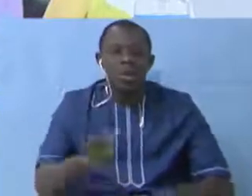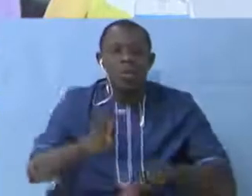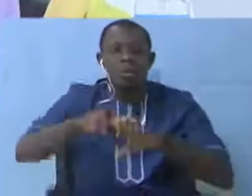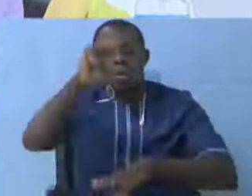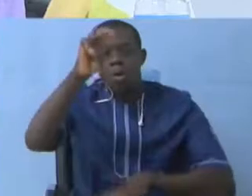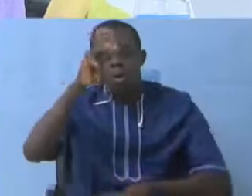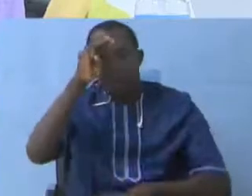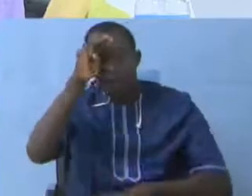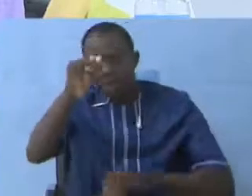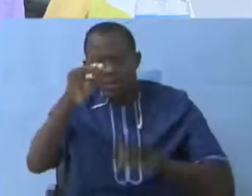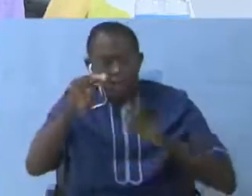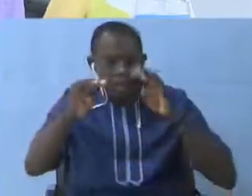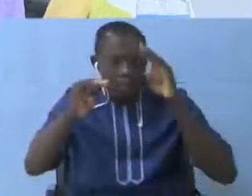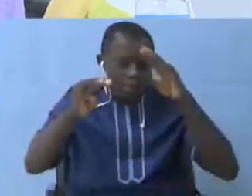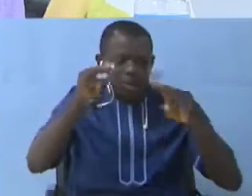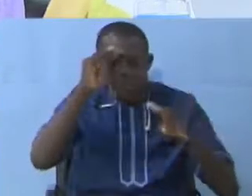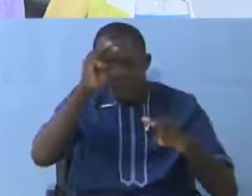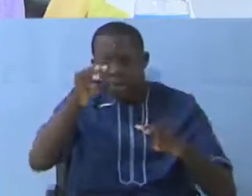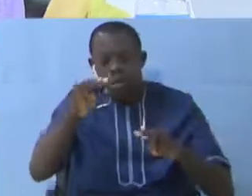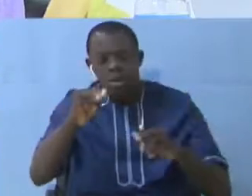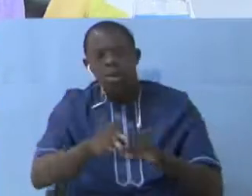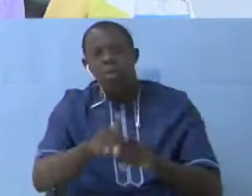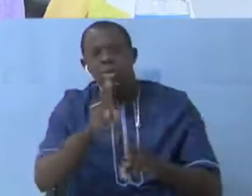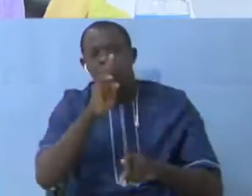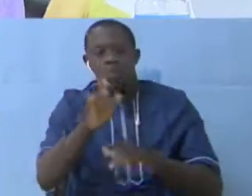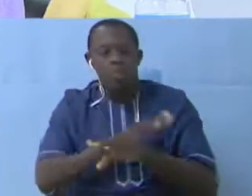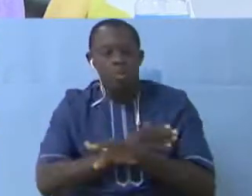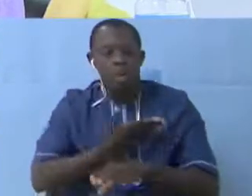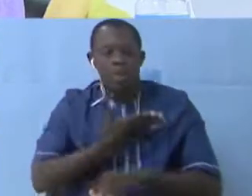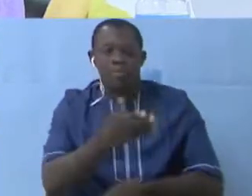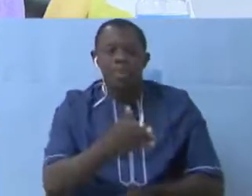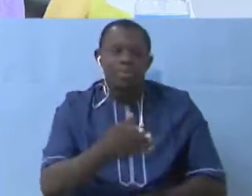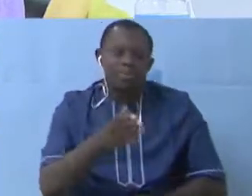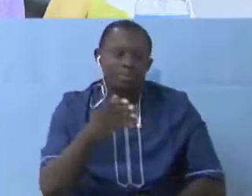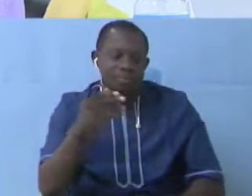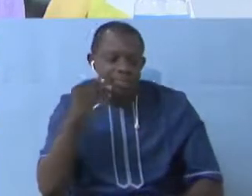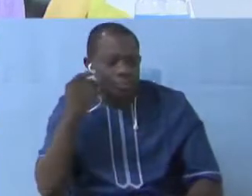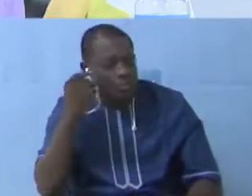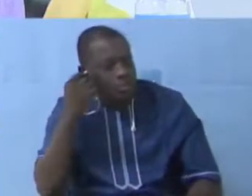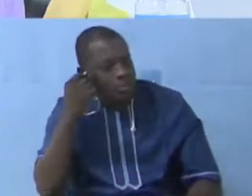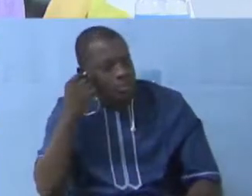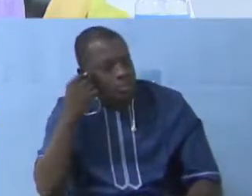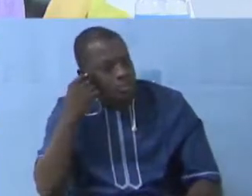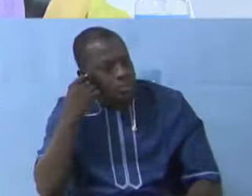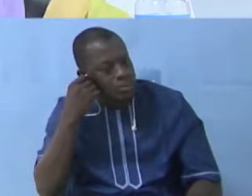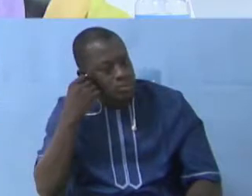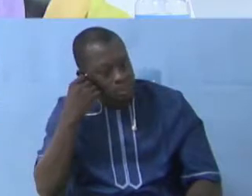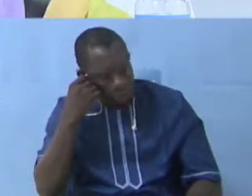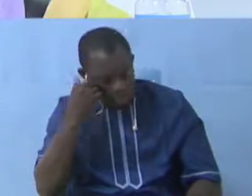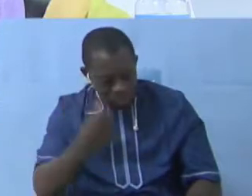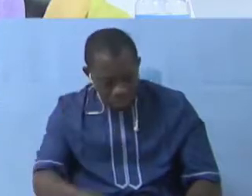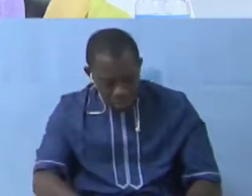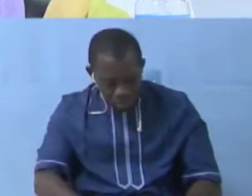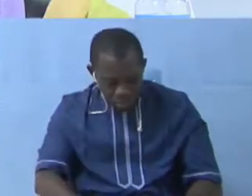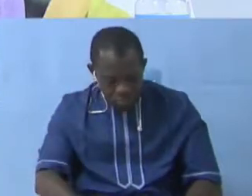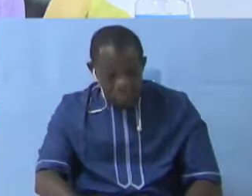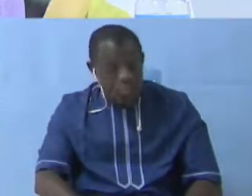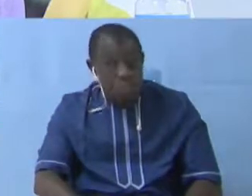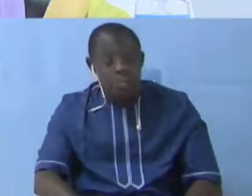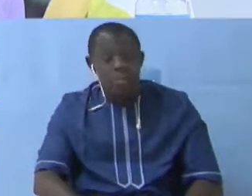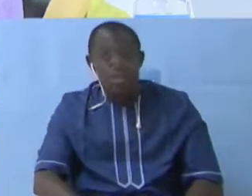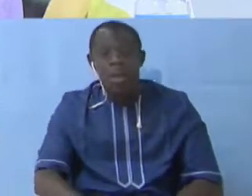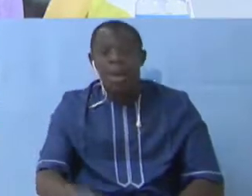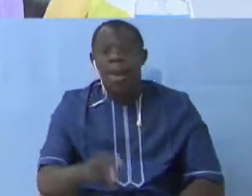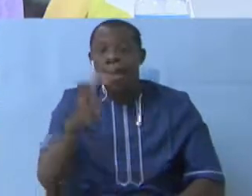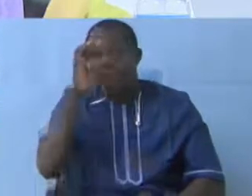ministers were already, ñu bëri ci ministère mi daal di woon nañu dellu gannaaw. So he was left with